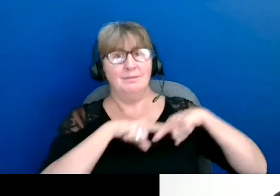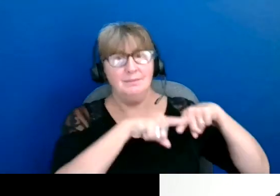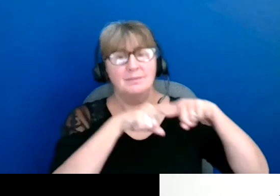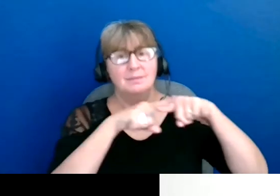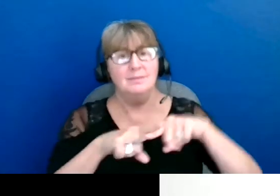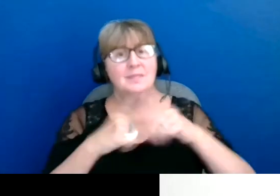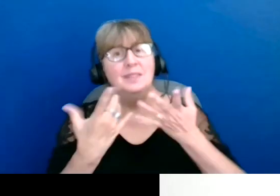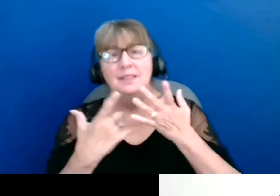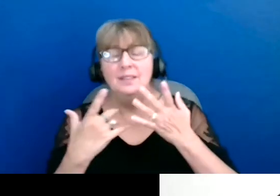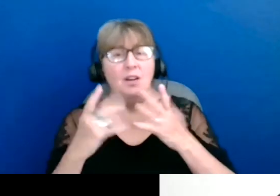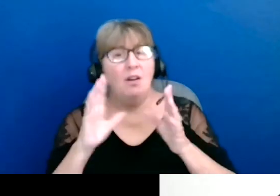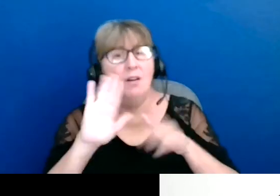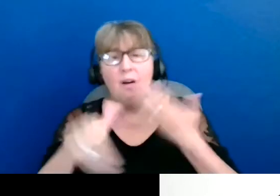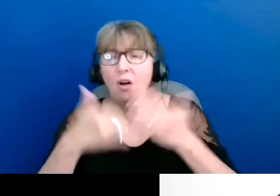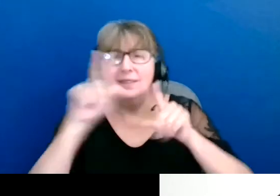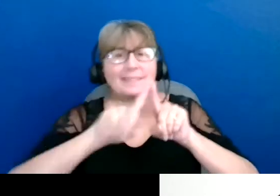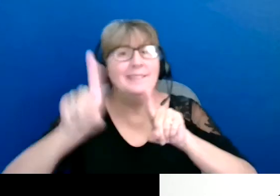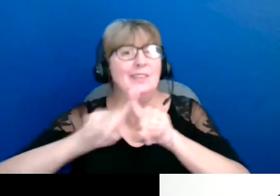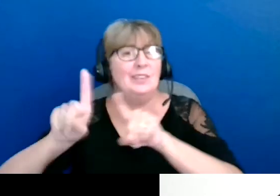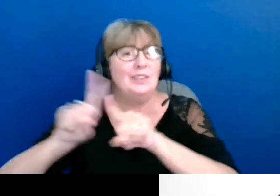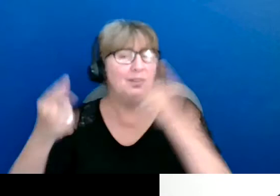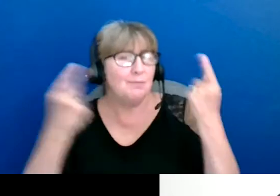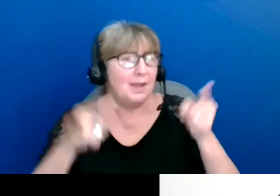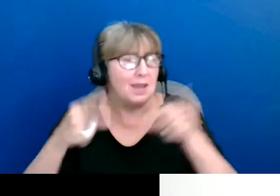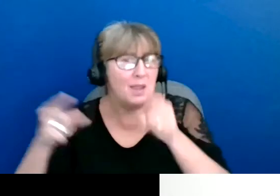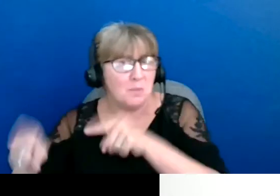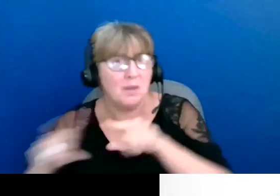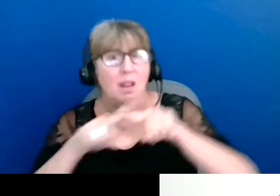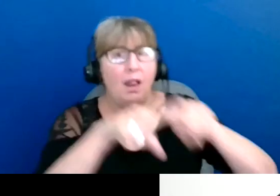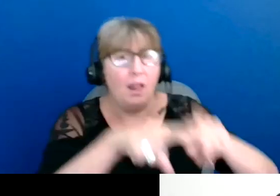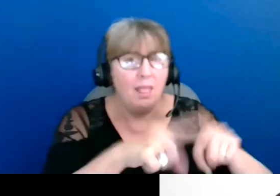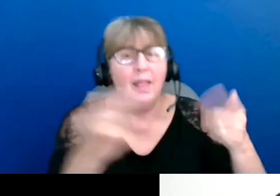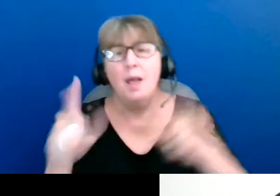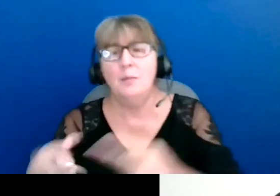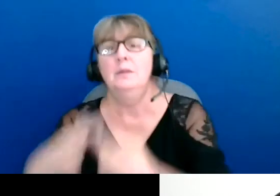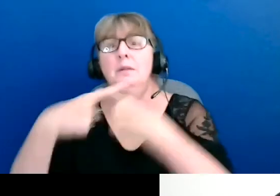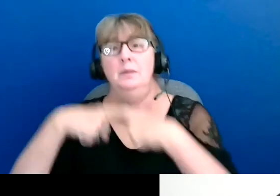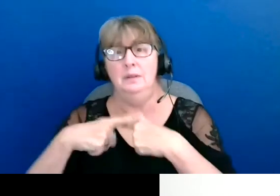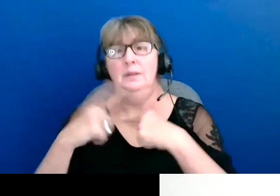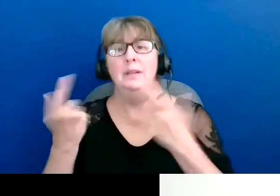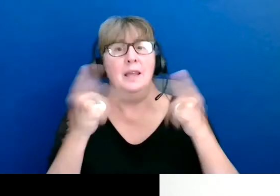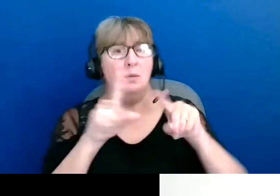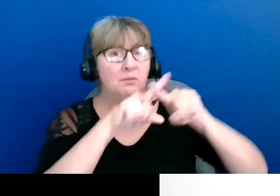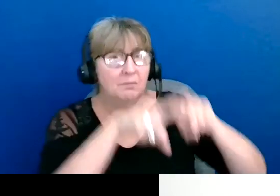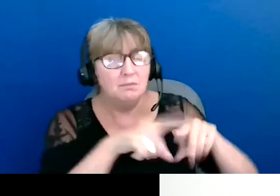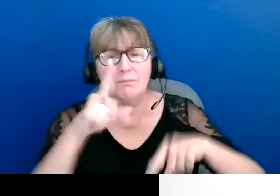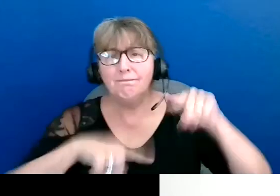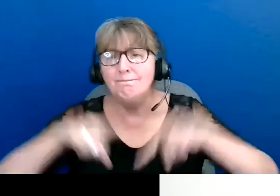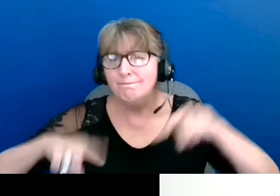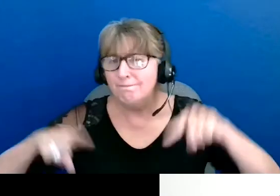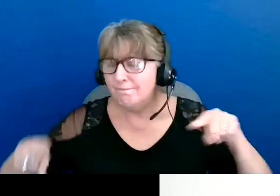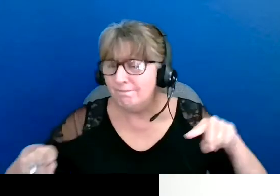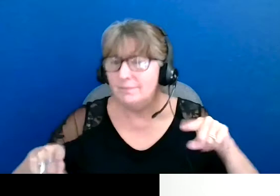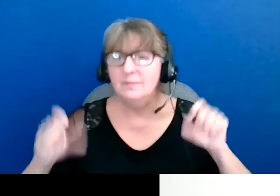people. Non-disabled people have times in their lives when they depend on other people. Lots of